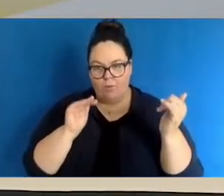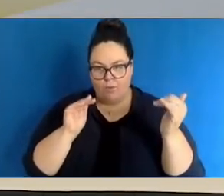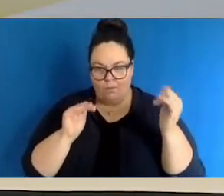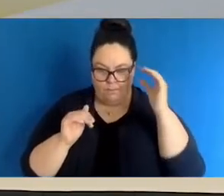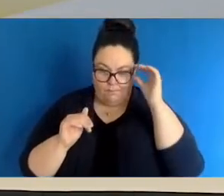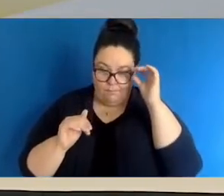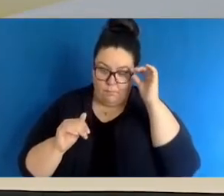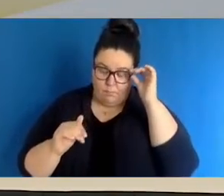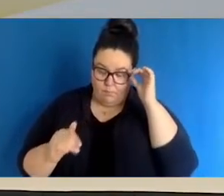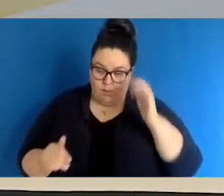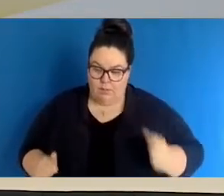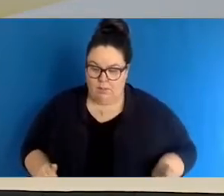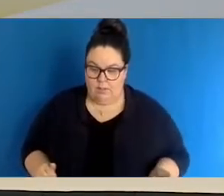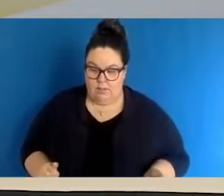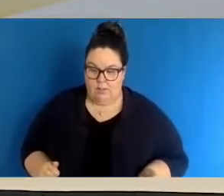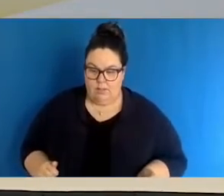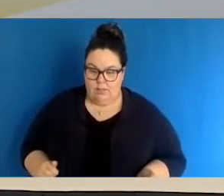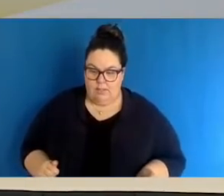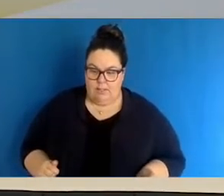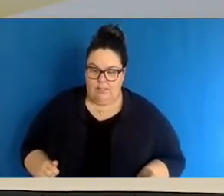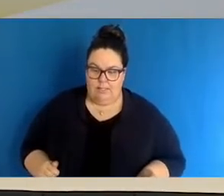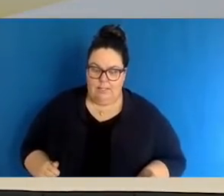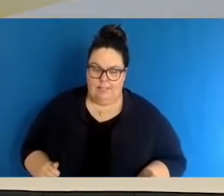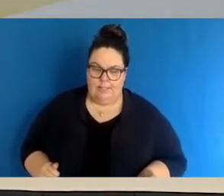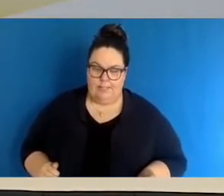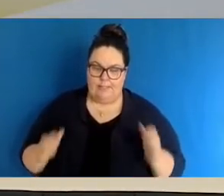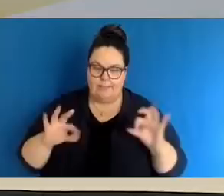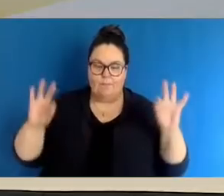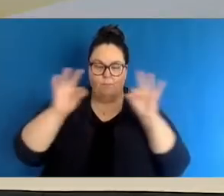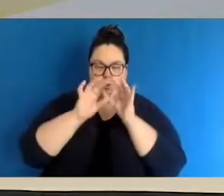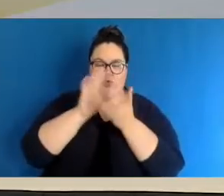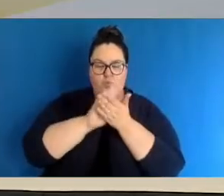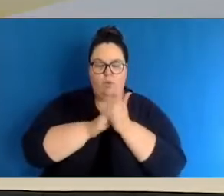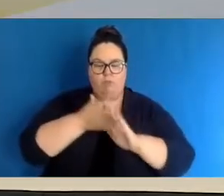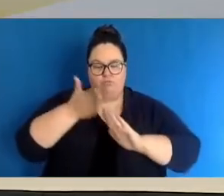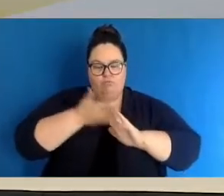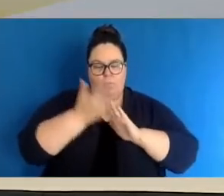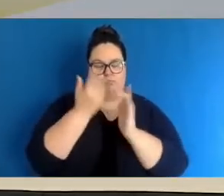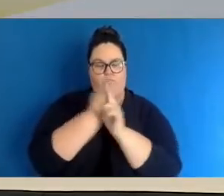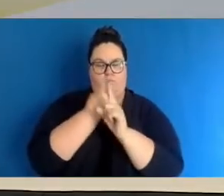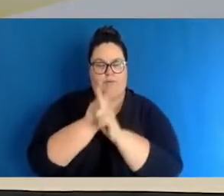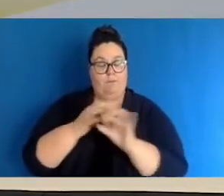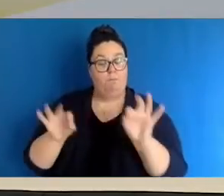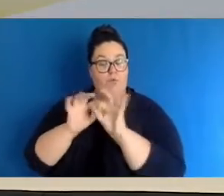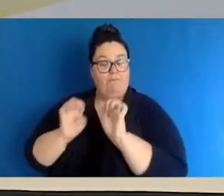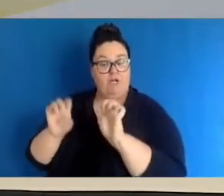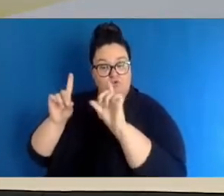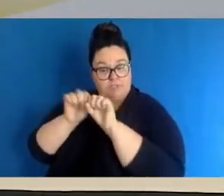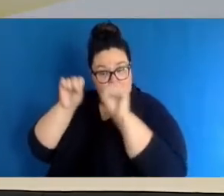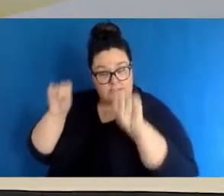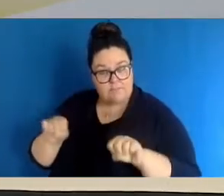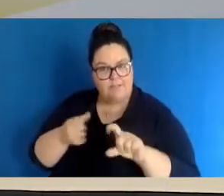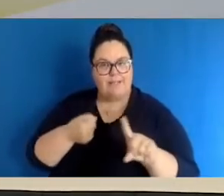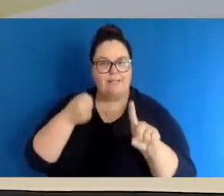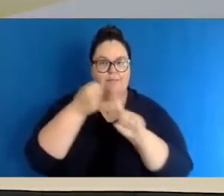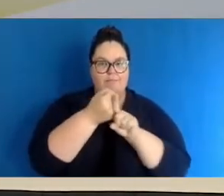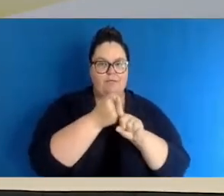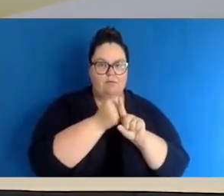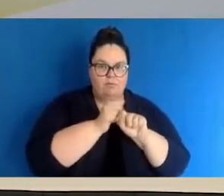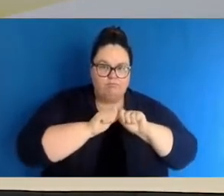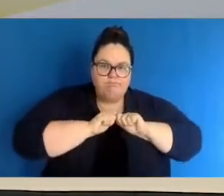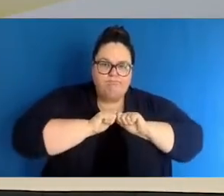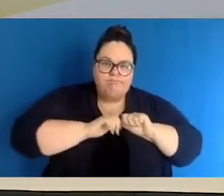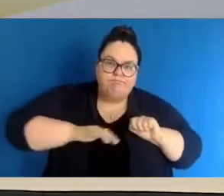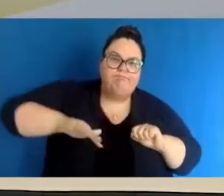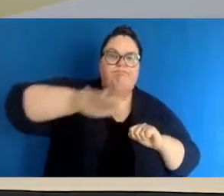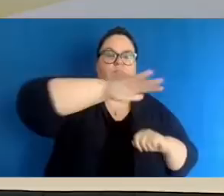for making sure school goes well is important for the education system, but it has huge impacts on all sectors of our